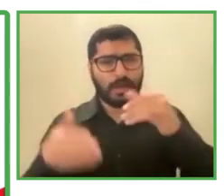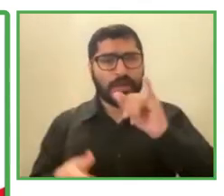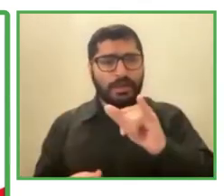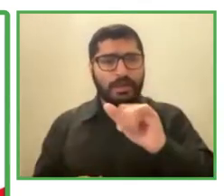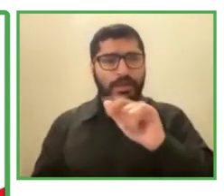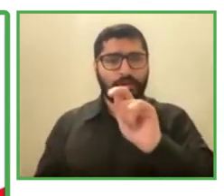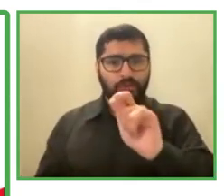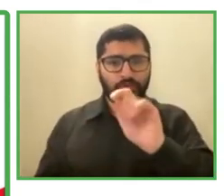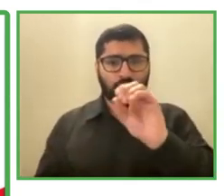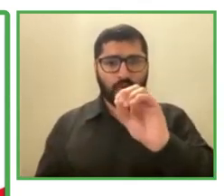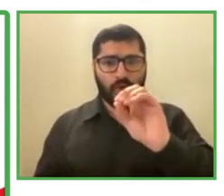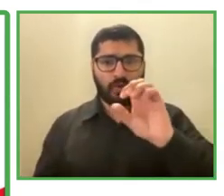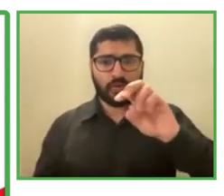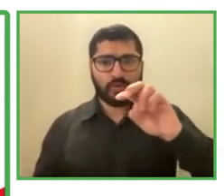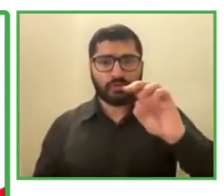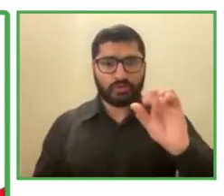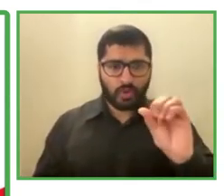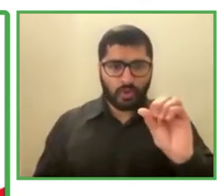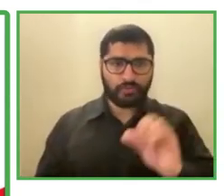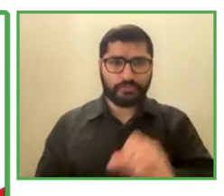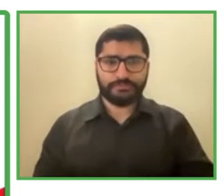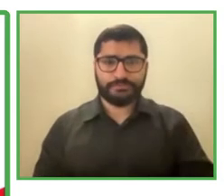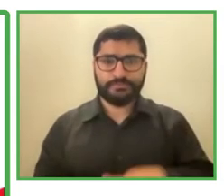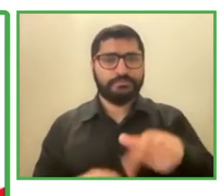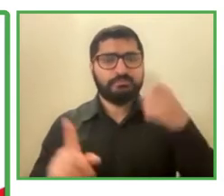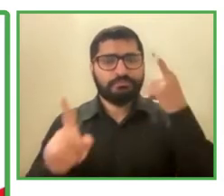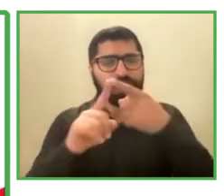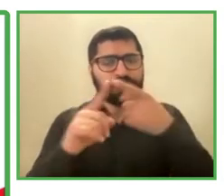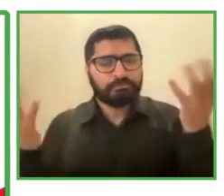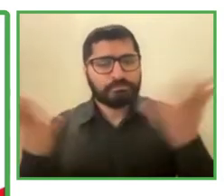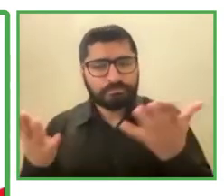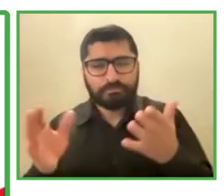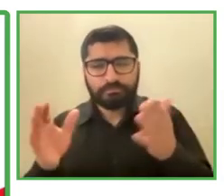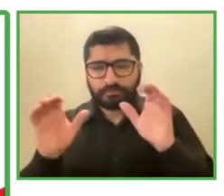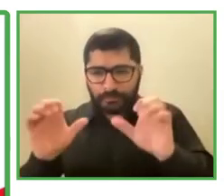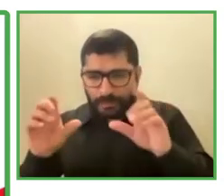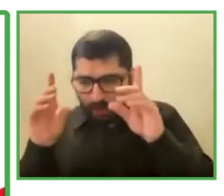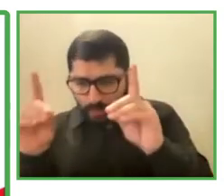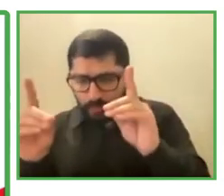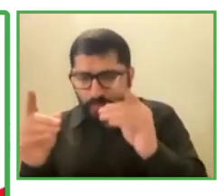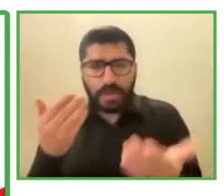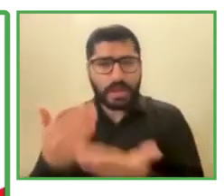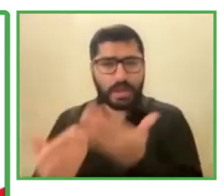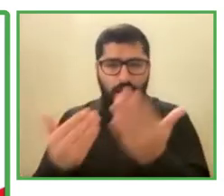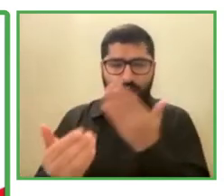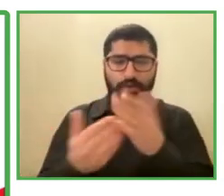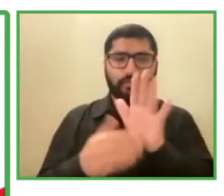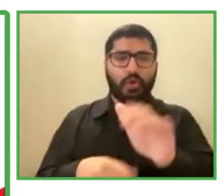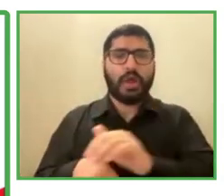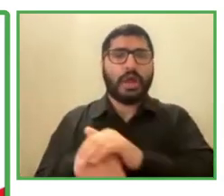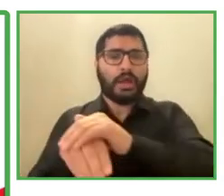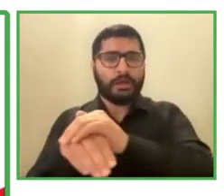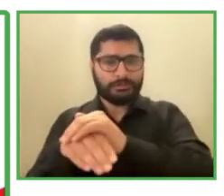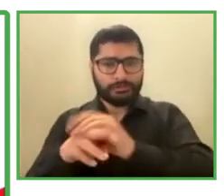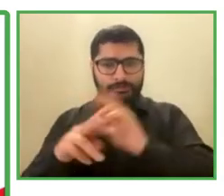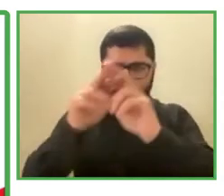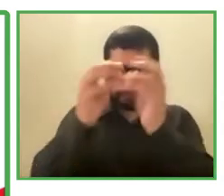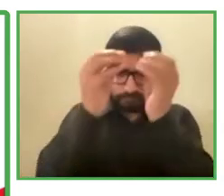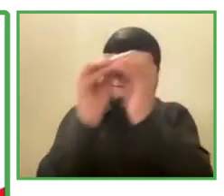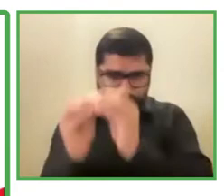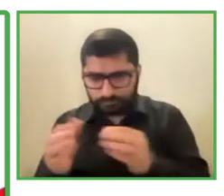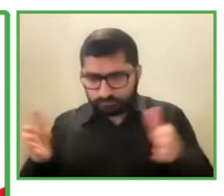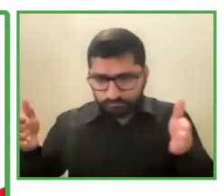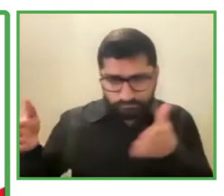self-learning tool which creates digital pathways for people with vision impairment. It's something that has been developed